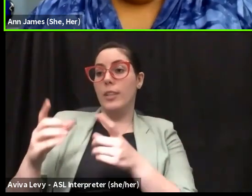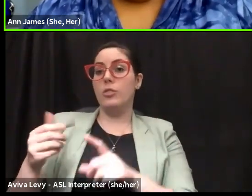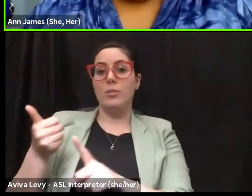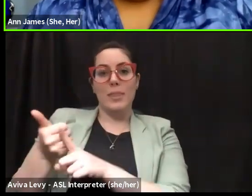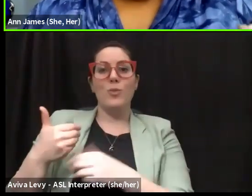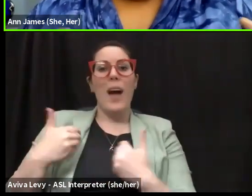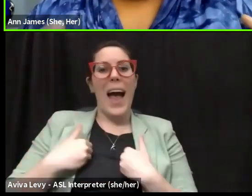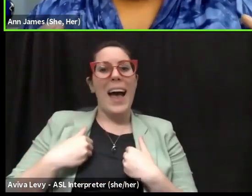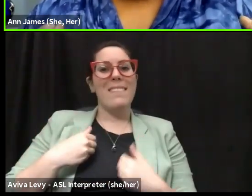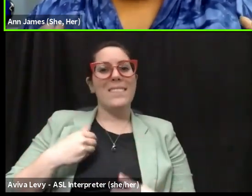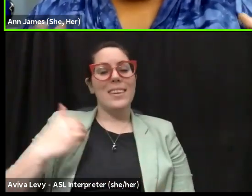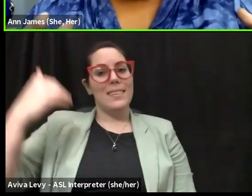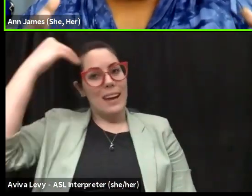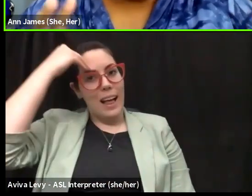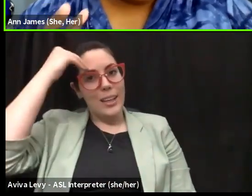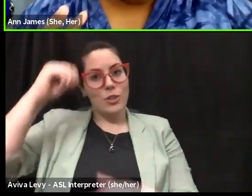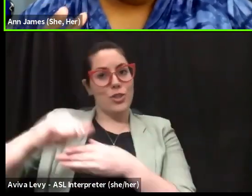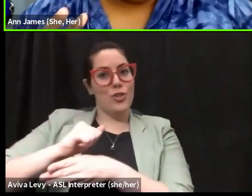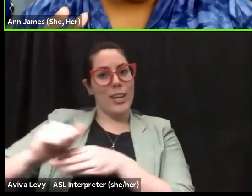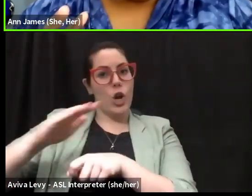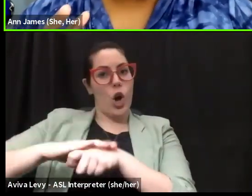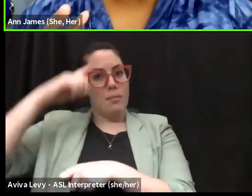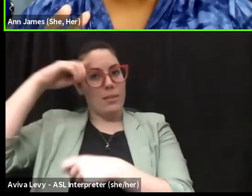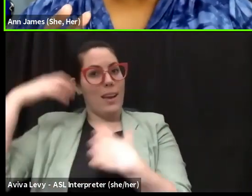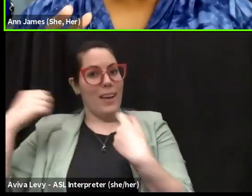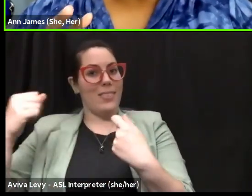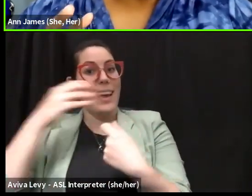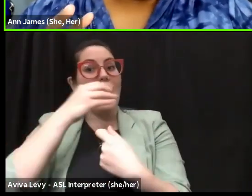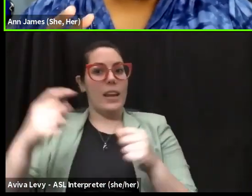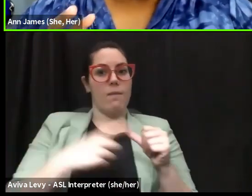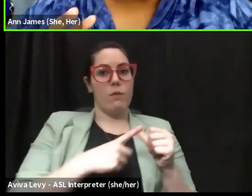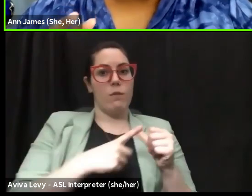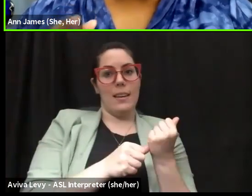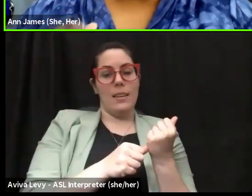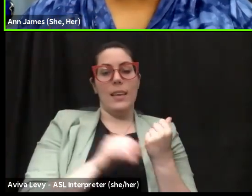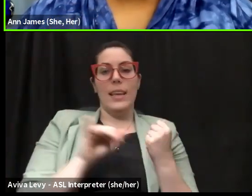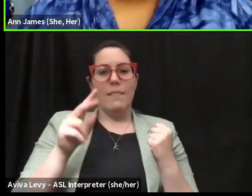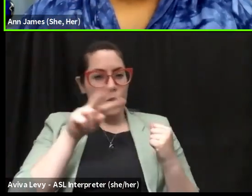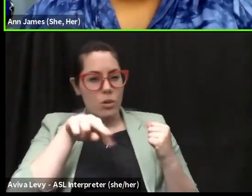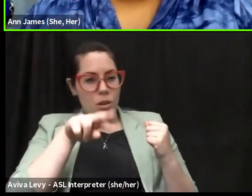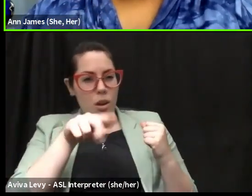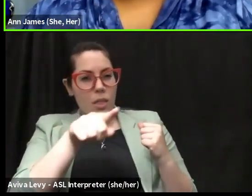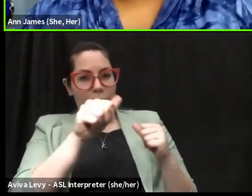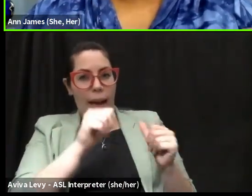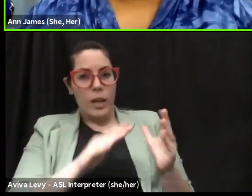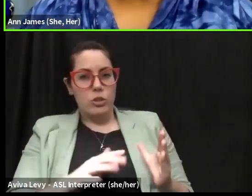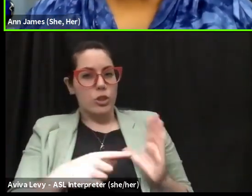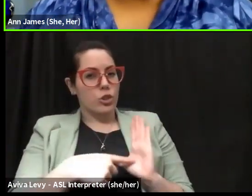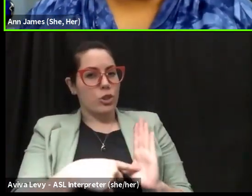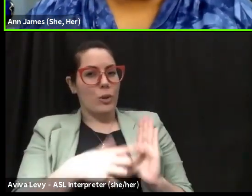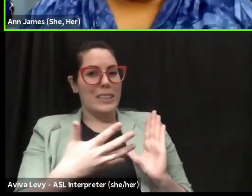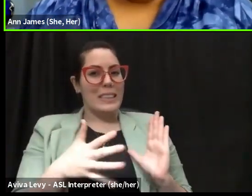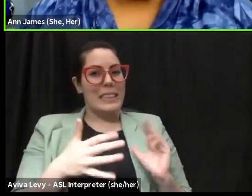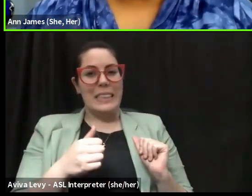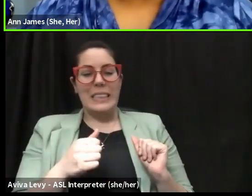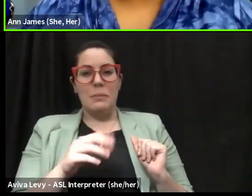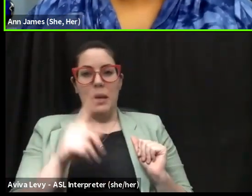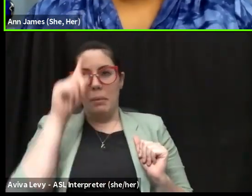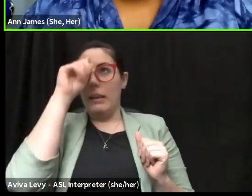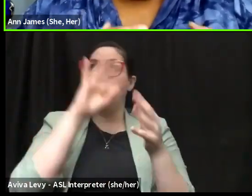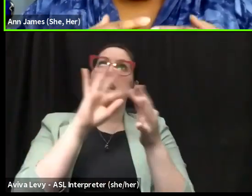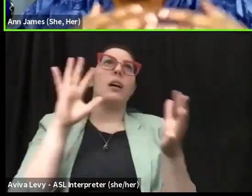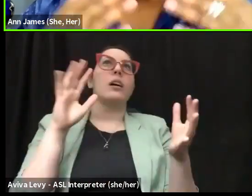So if you can see one of your actors distributing or displaying kind of disassociative